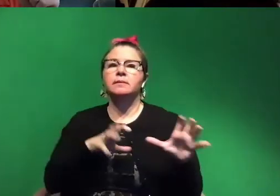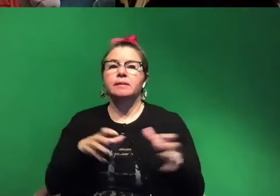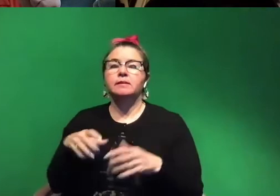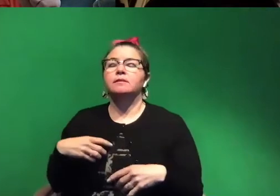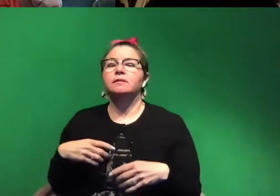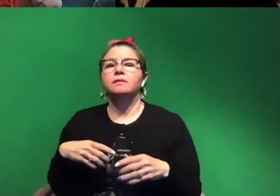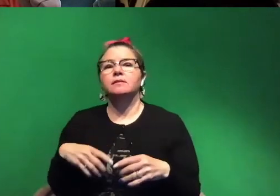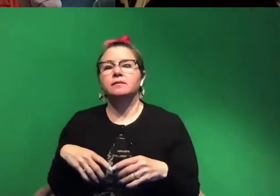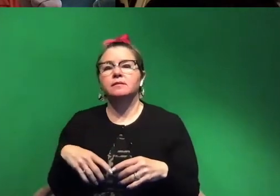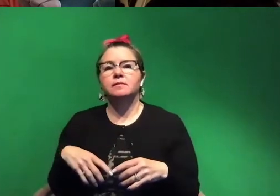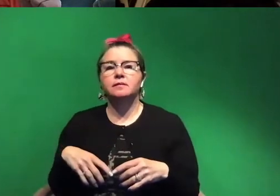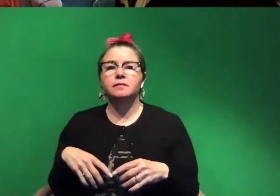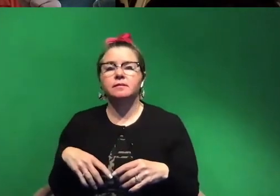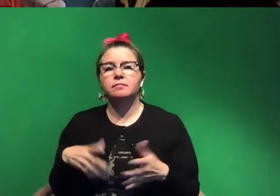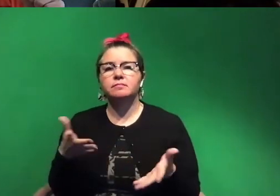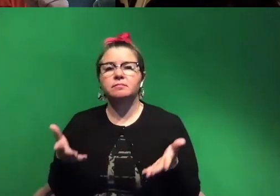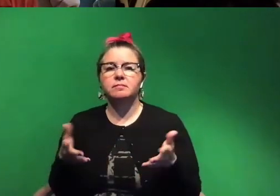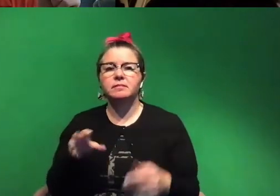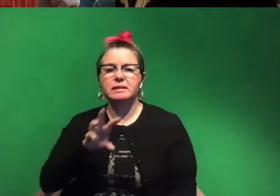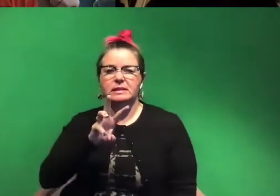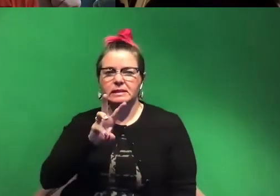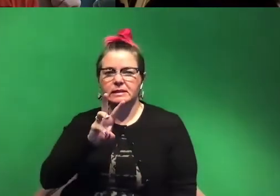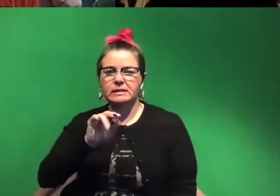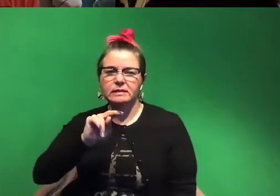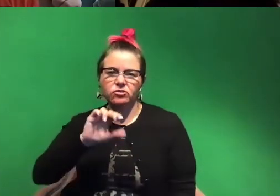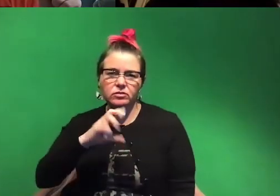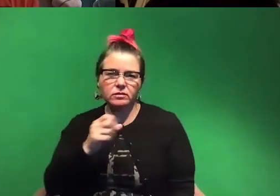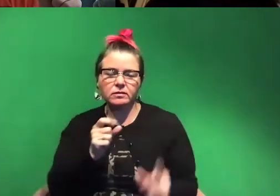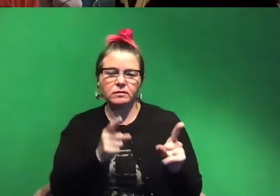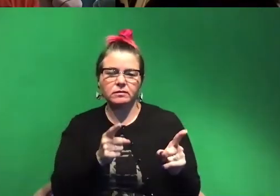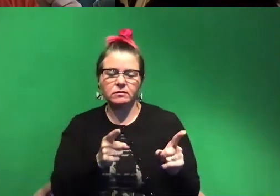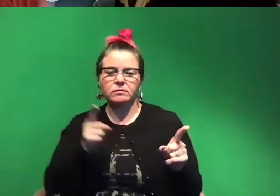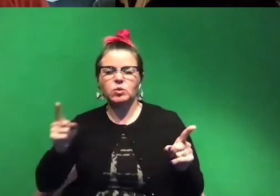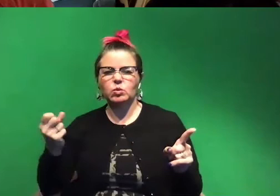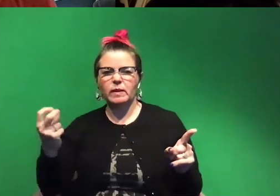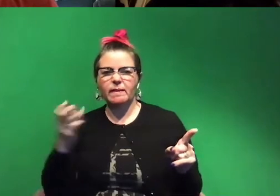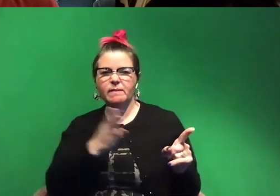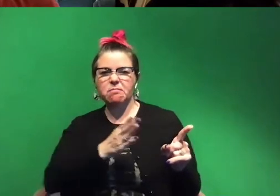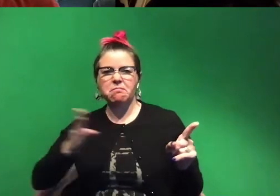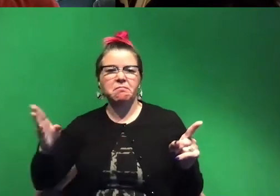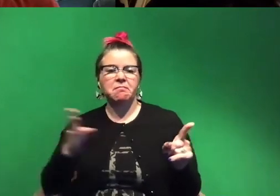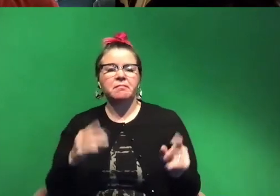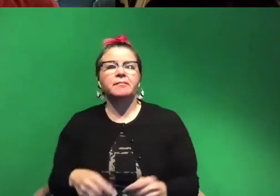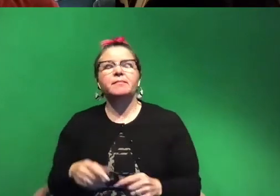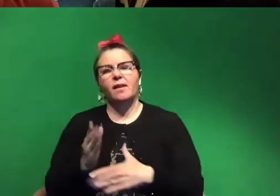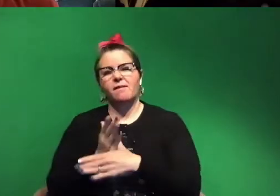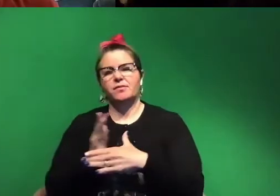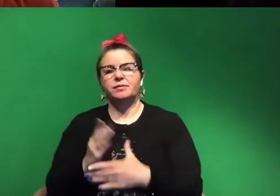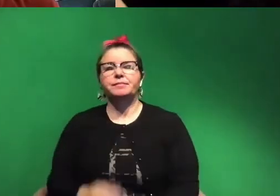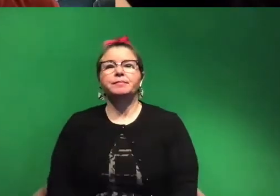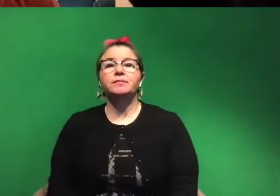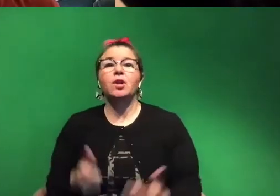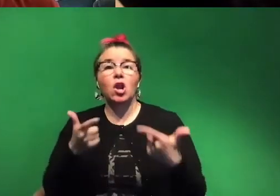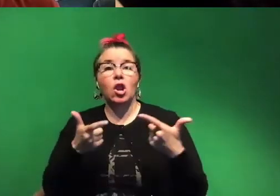between, maybe 6 inches to 12 inches in length on average. But the